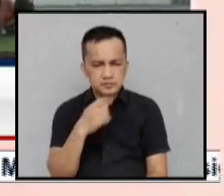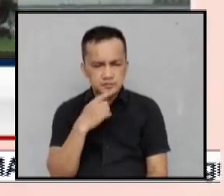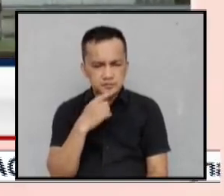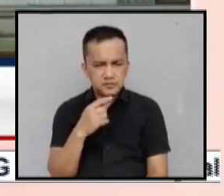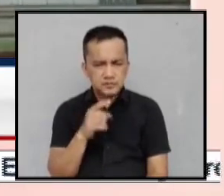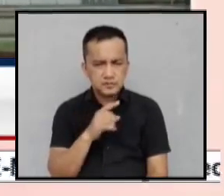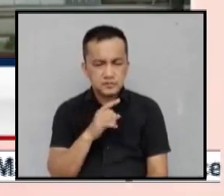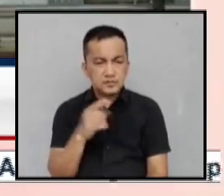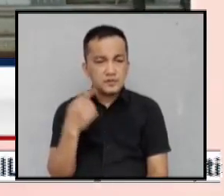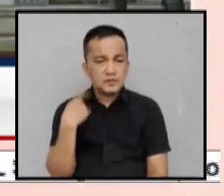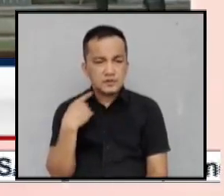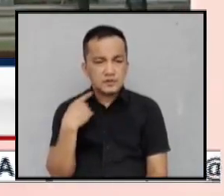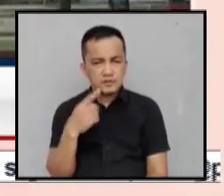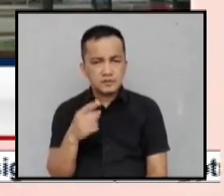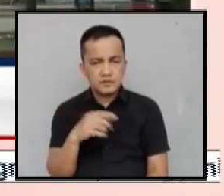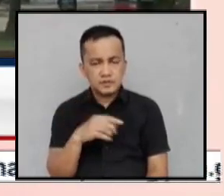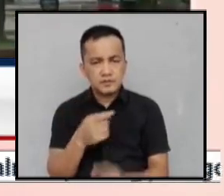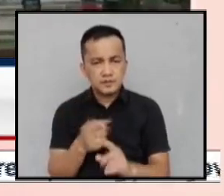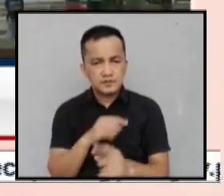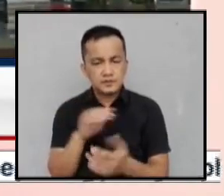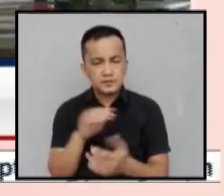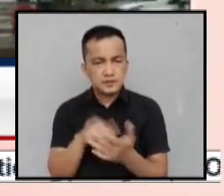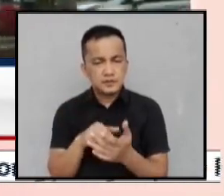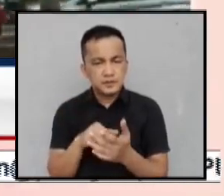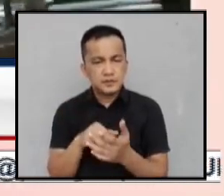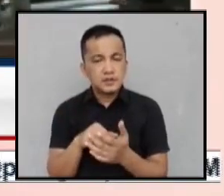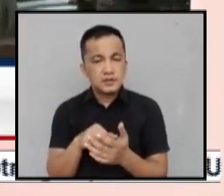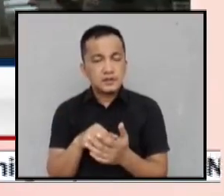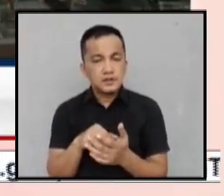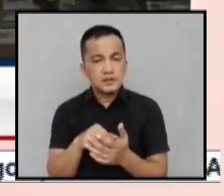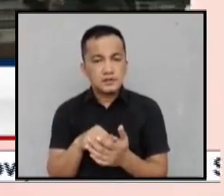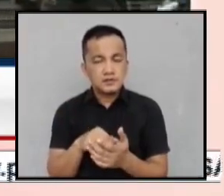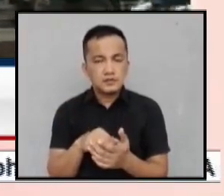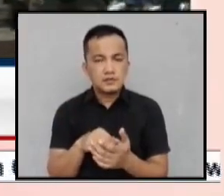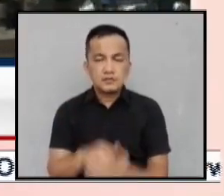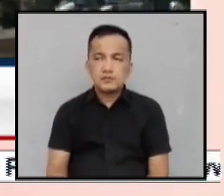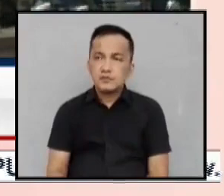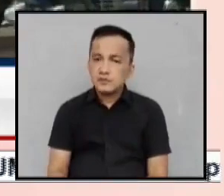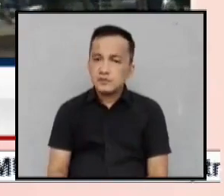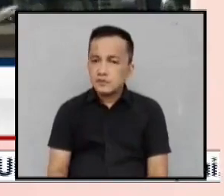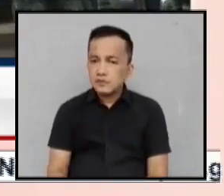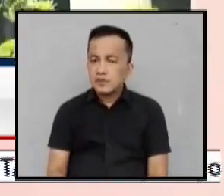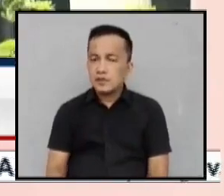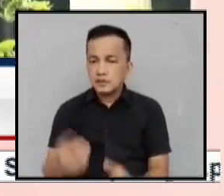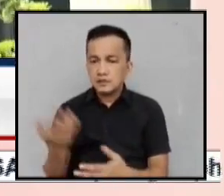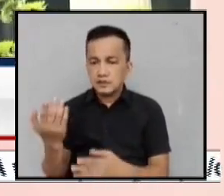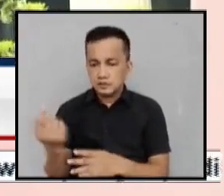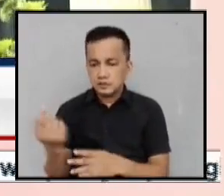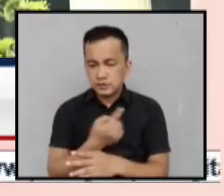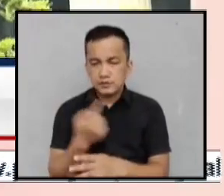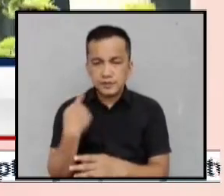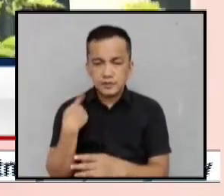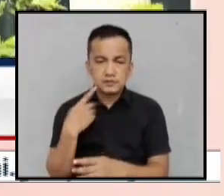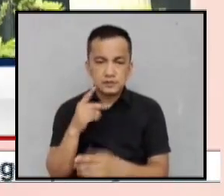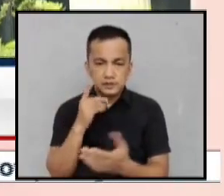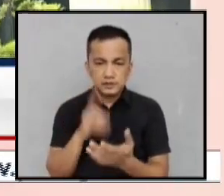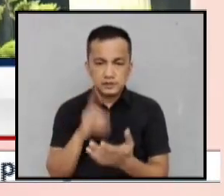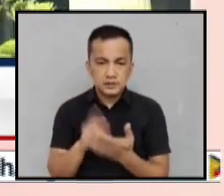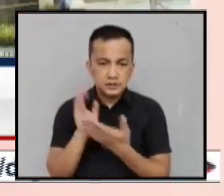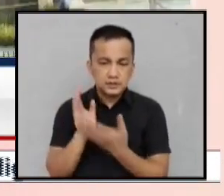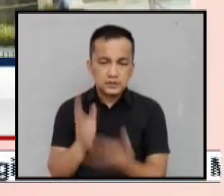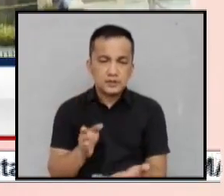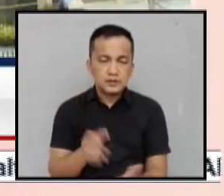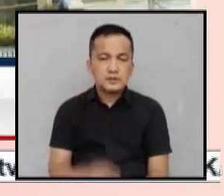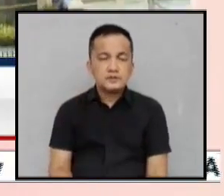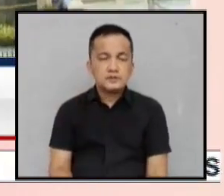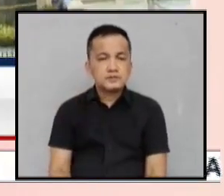from the Central Mail Exchange. No? Kasi last week naman, there are data that came in here over